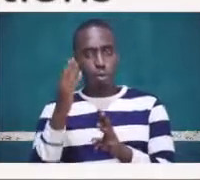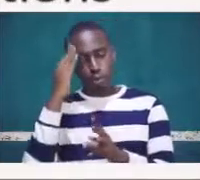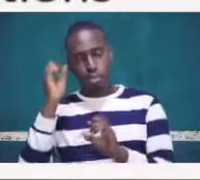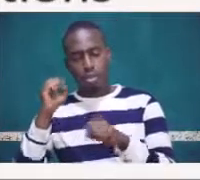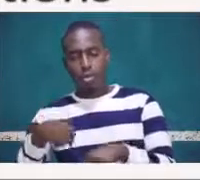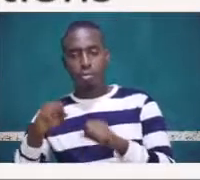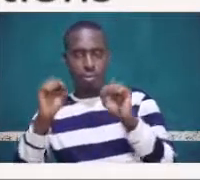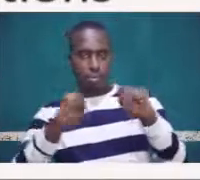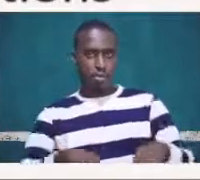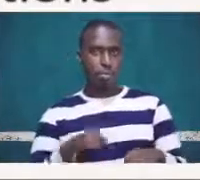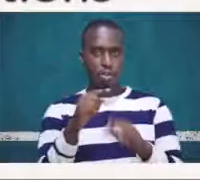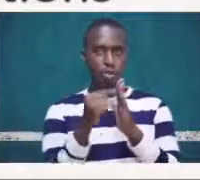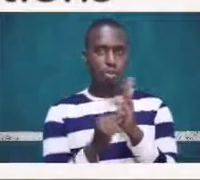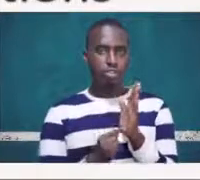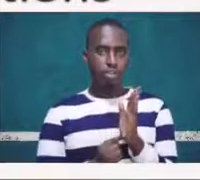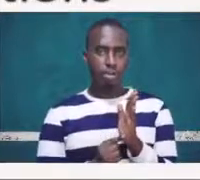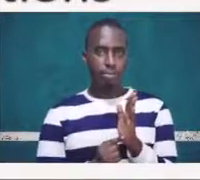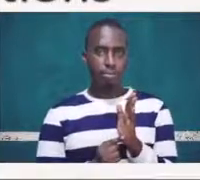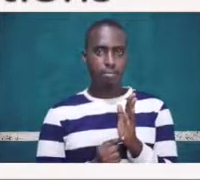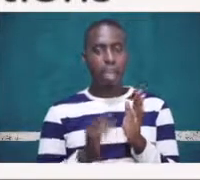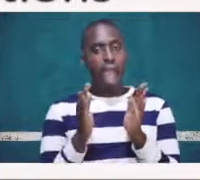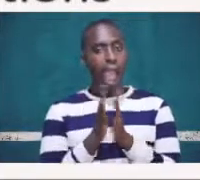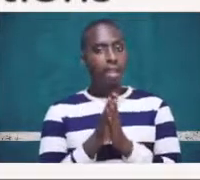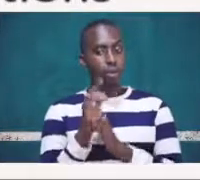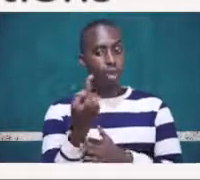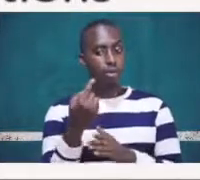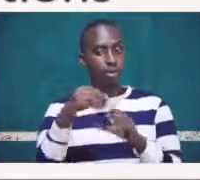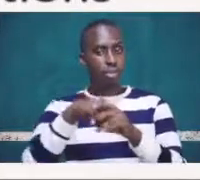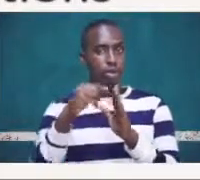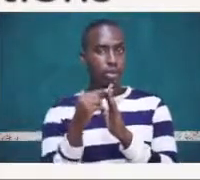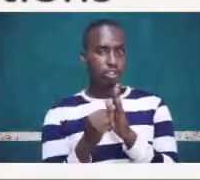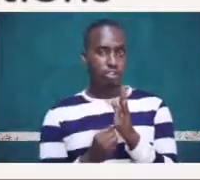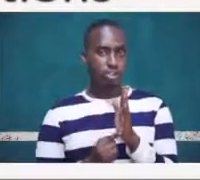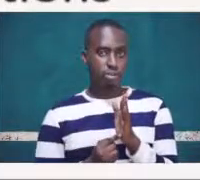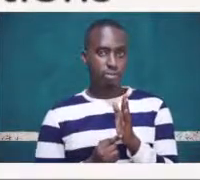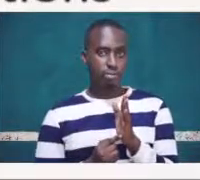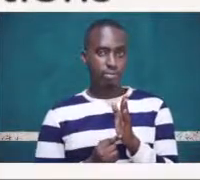be possible. That is a condition. And one of the conditions